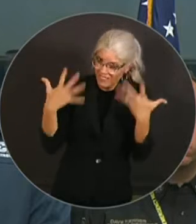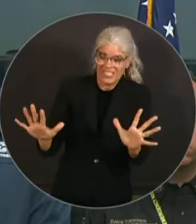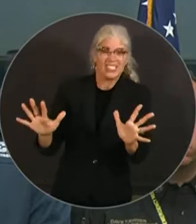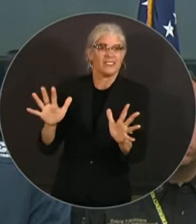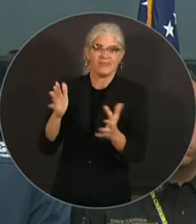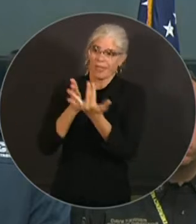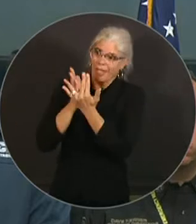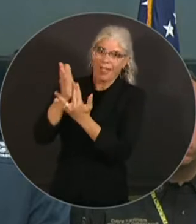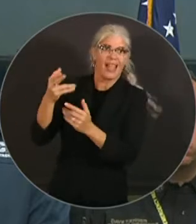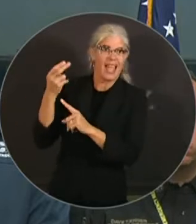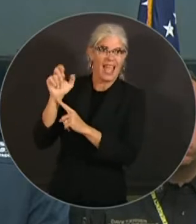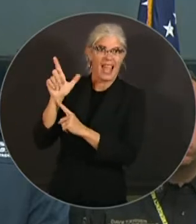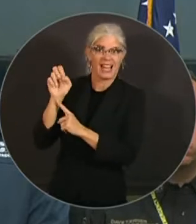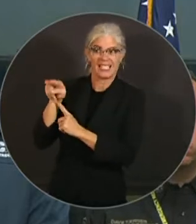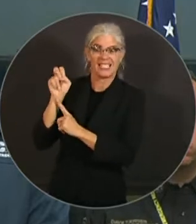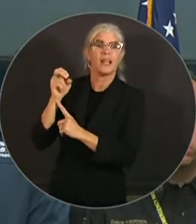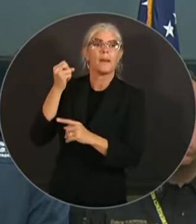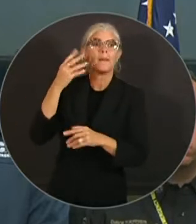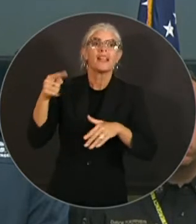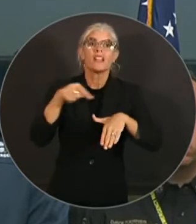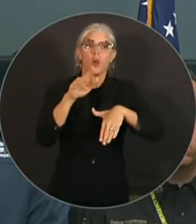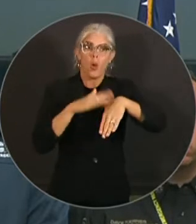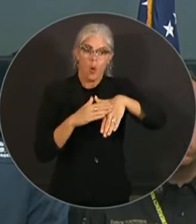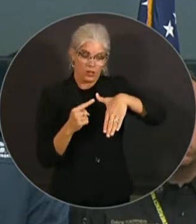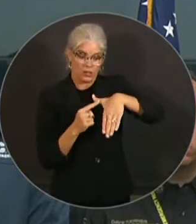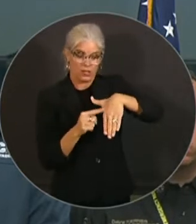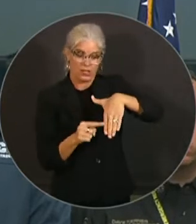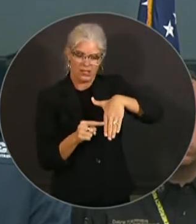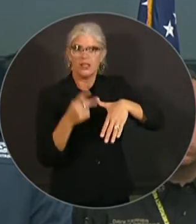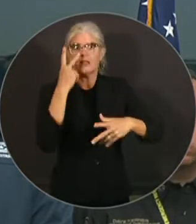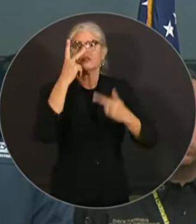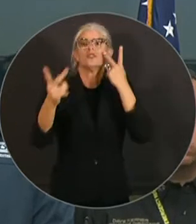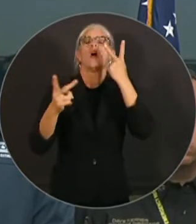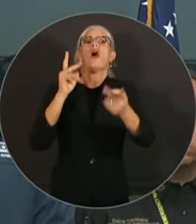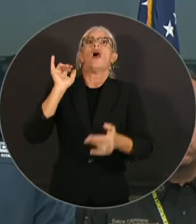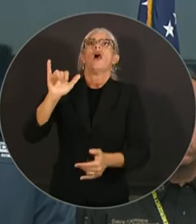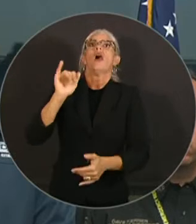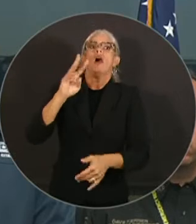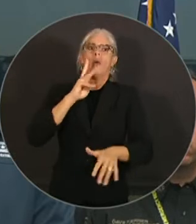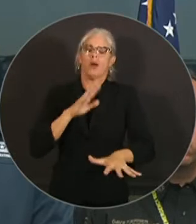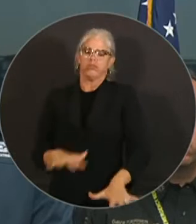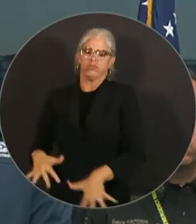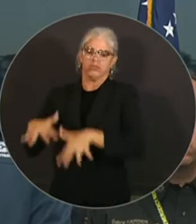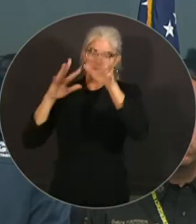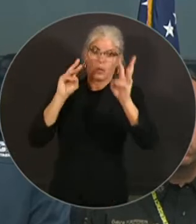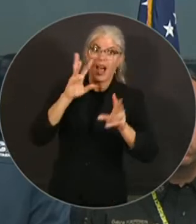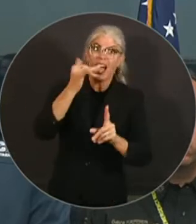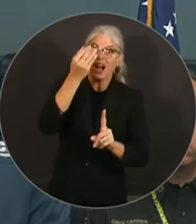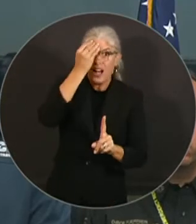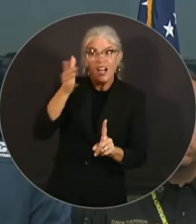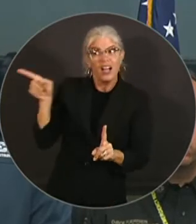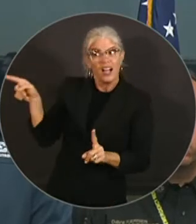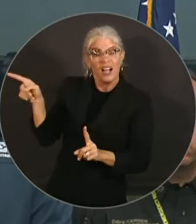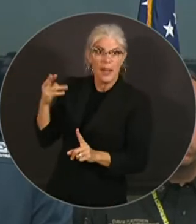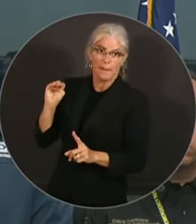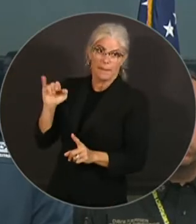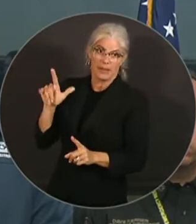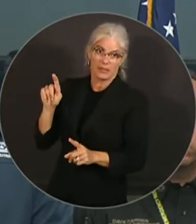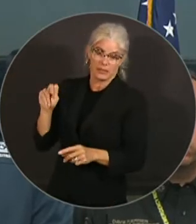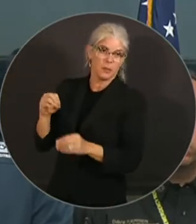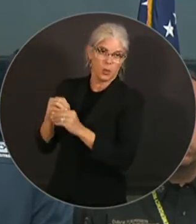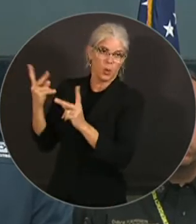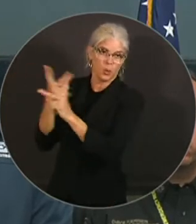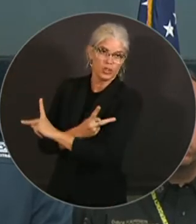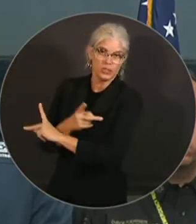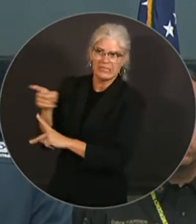some significant storm surge. This has the potential to be much more significant than that and life-threatening. I mean, we had